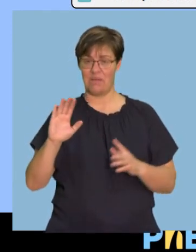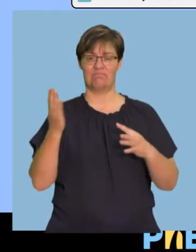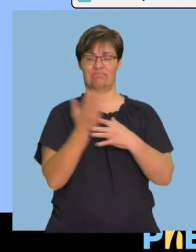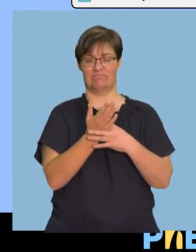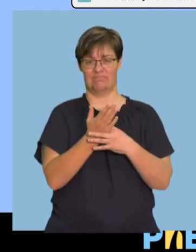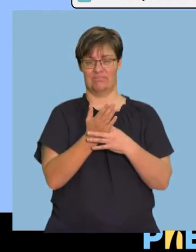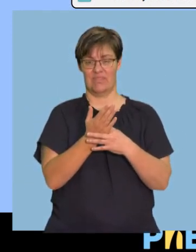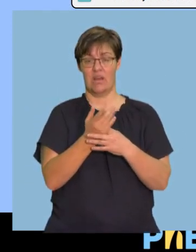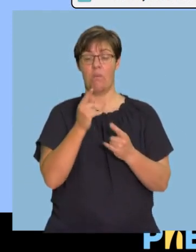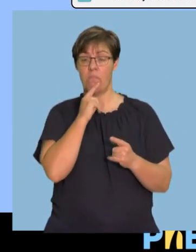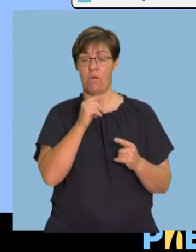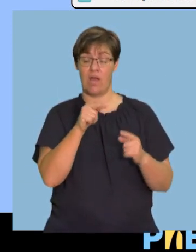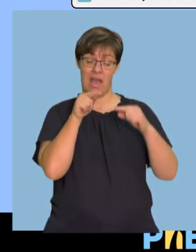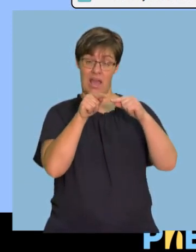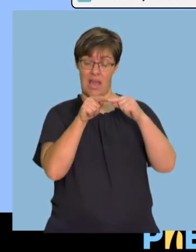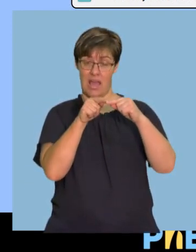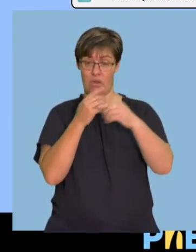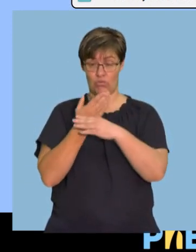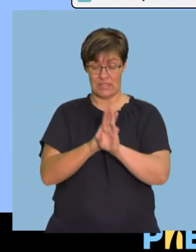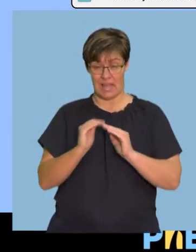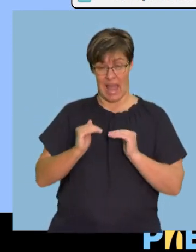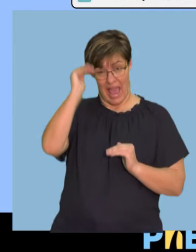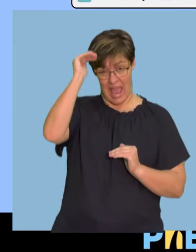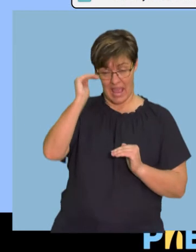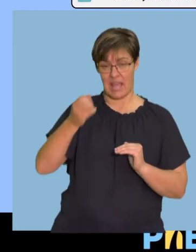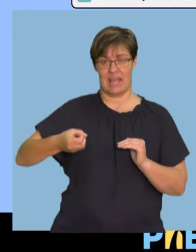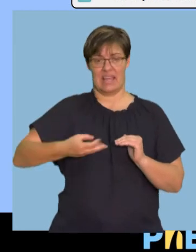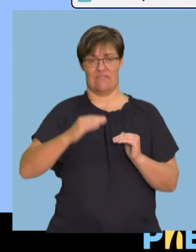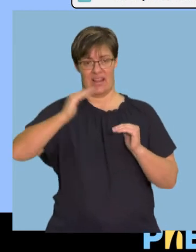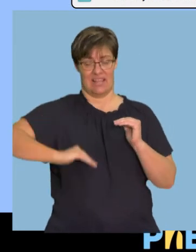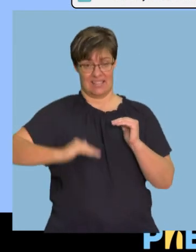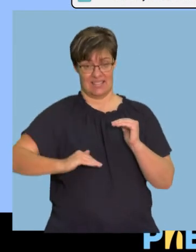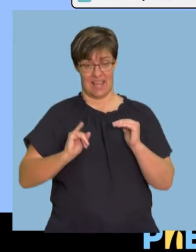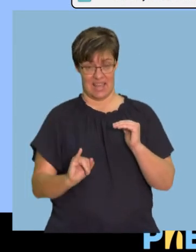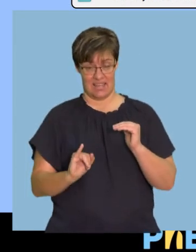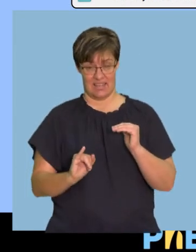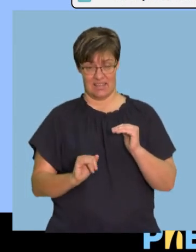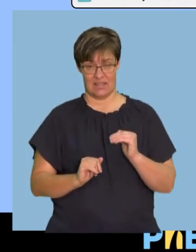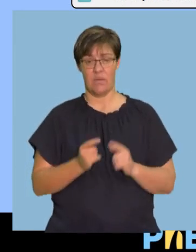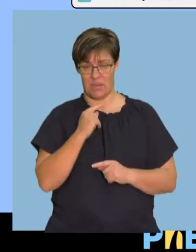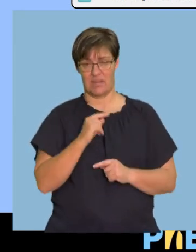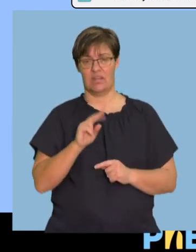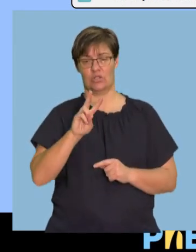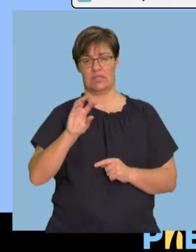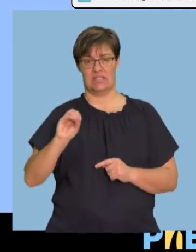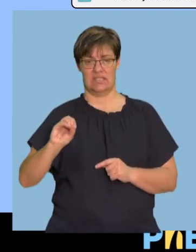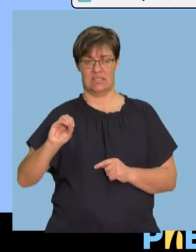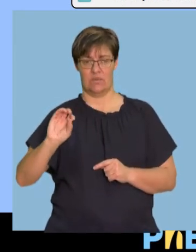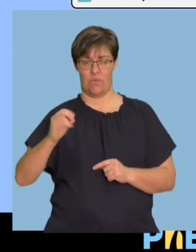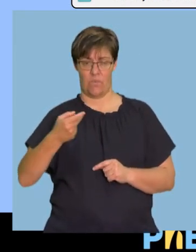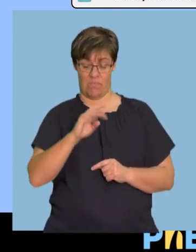split proportionally. The one that has got a higher resistance gets less current, which in this case is the 20